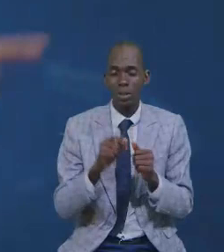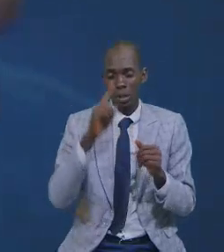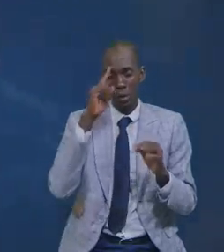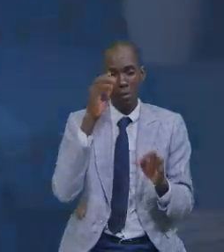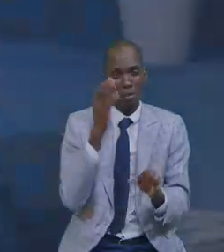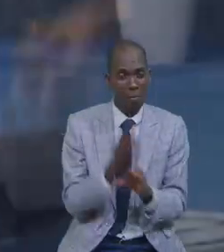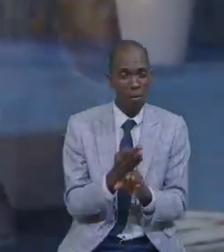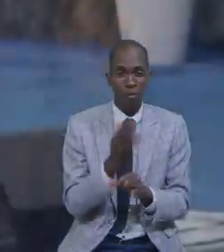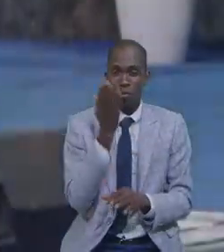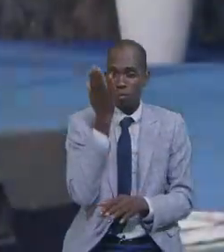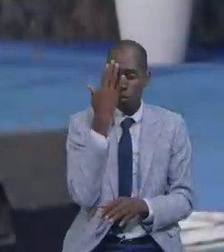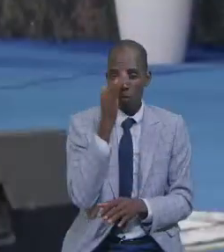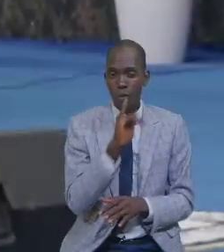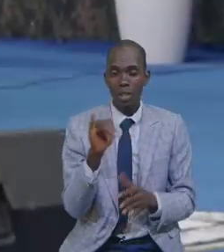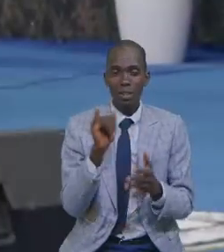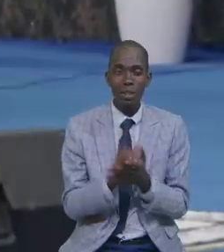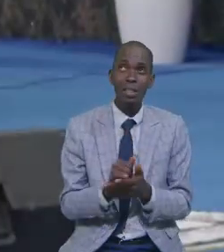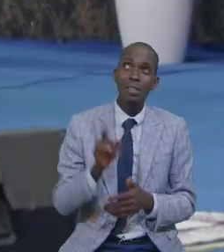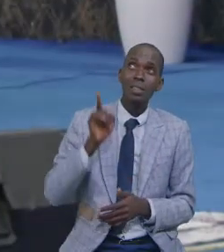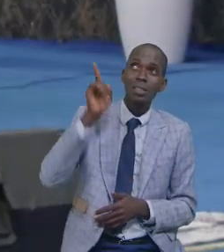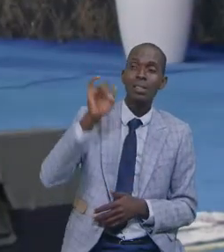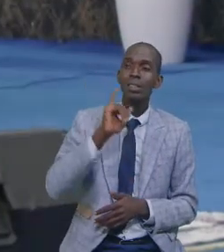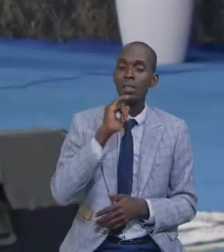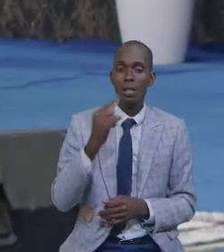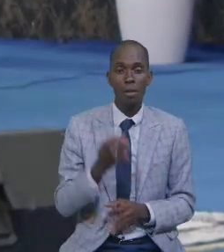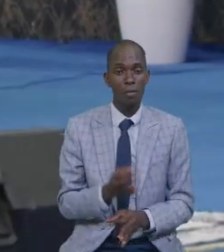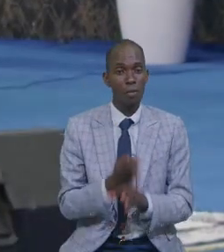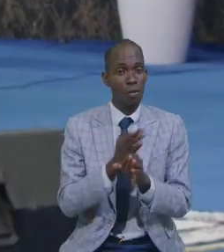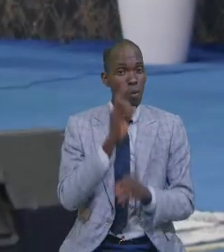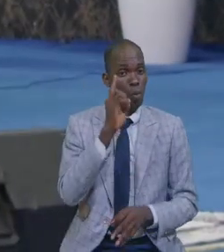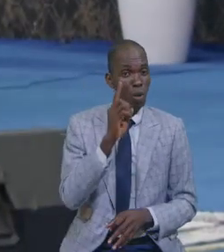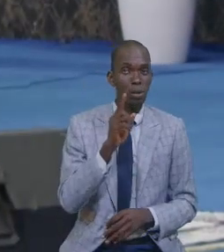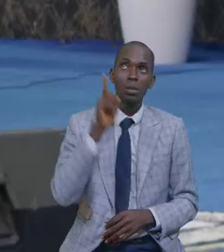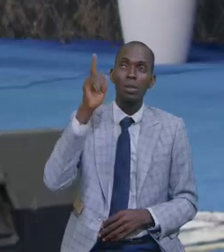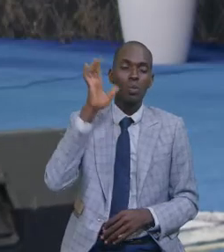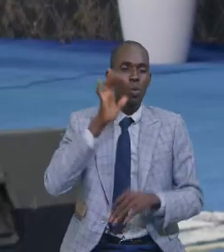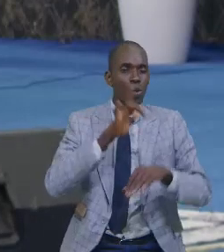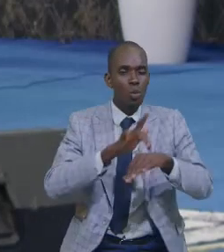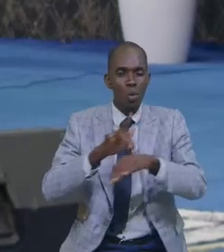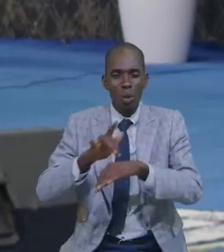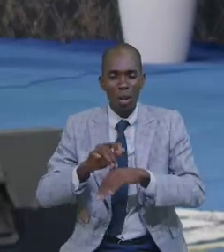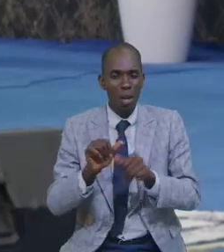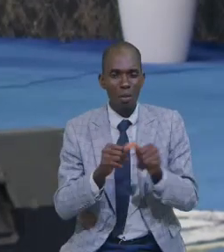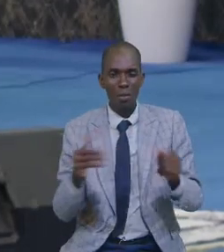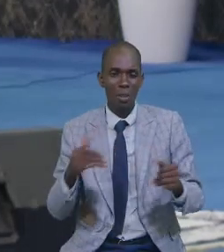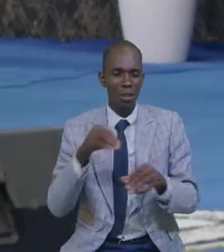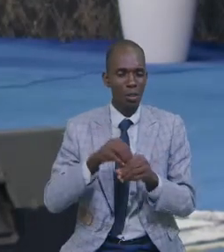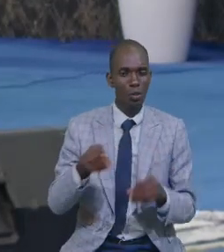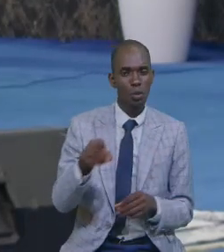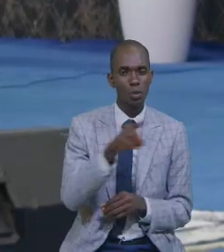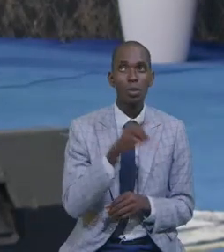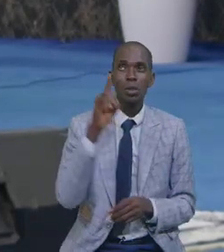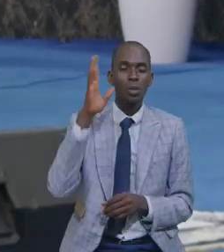is the faithful one, he will touch everything that needs to be touched. He will